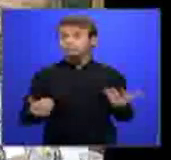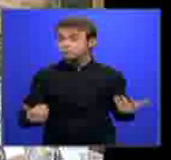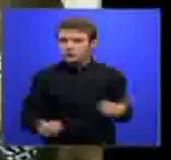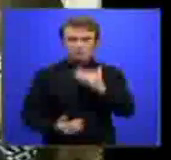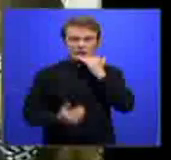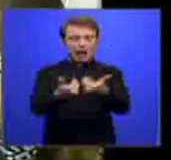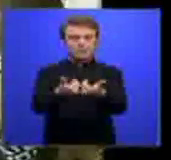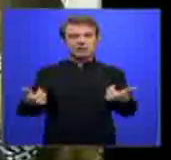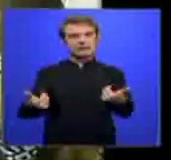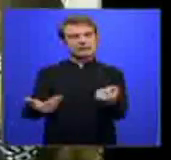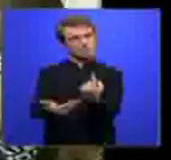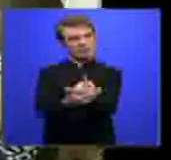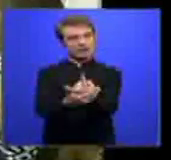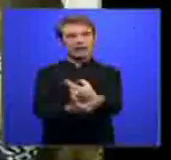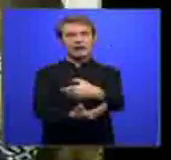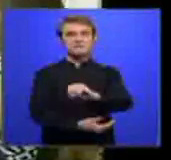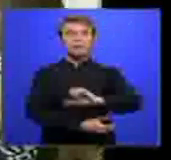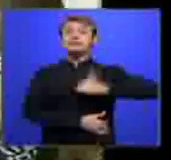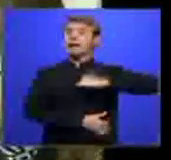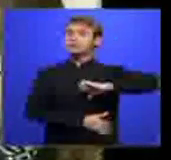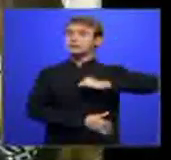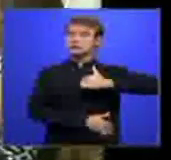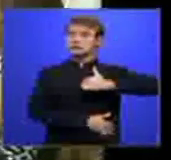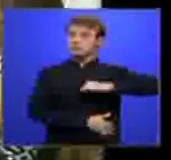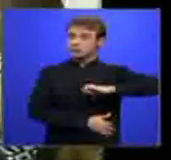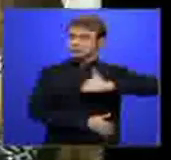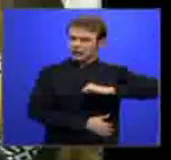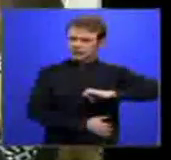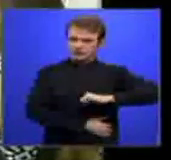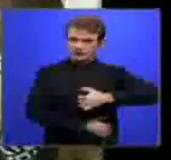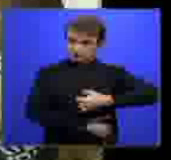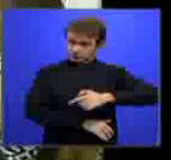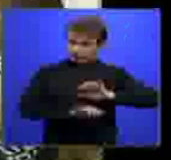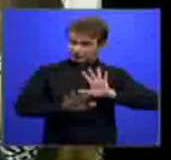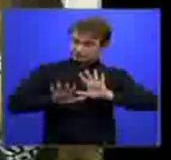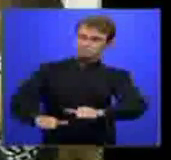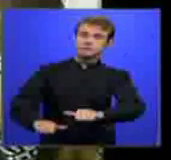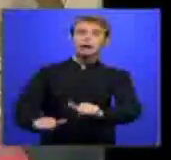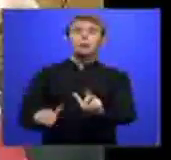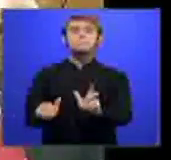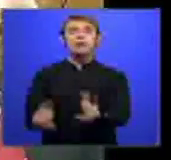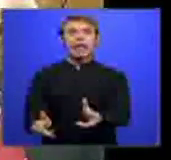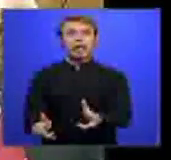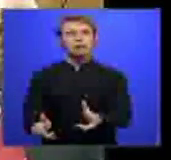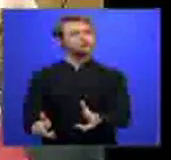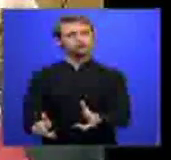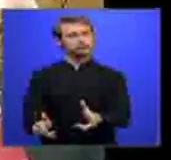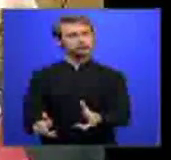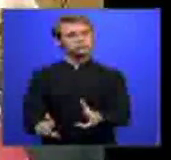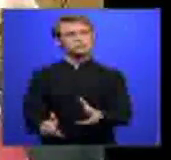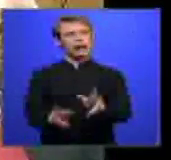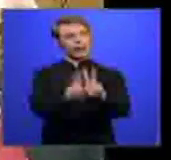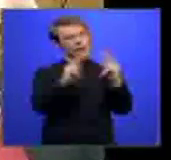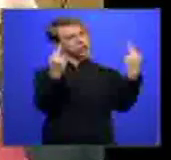alone cannot deal with the challenges. We need a national approach. While